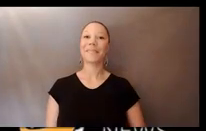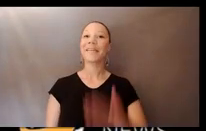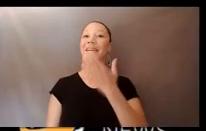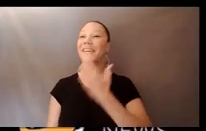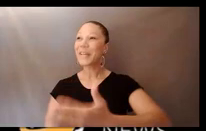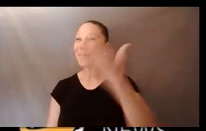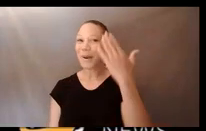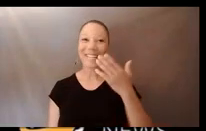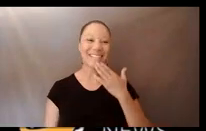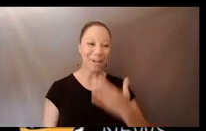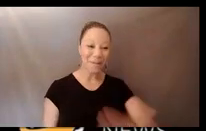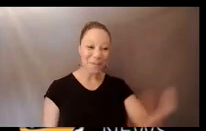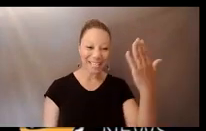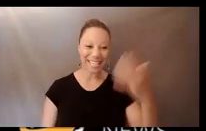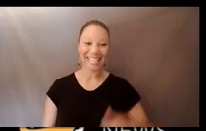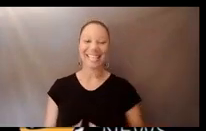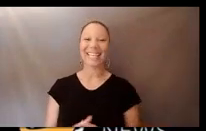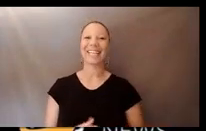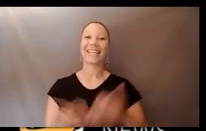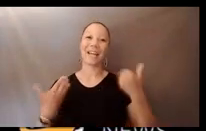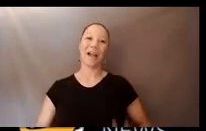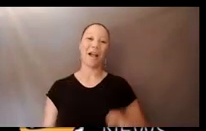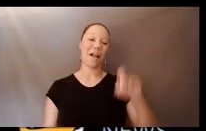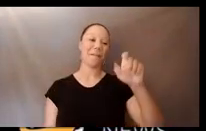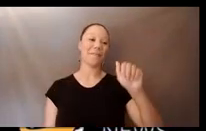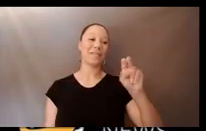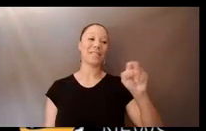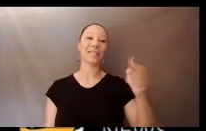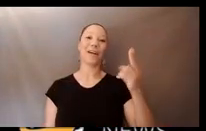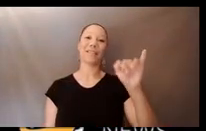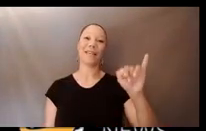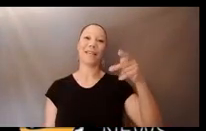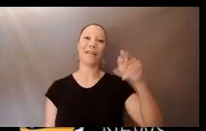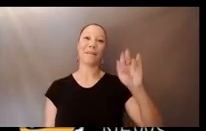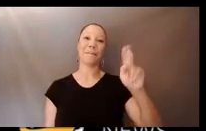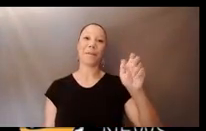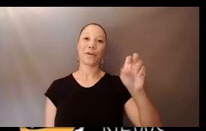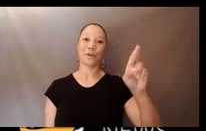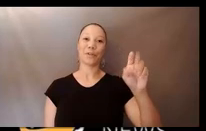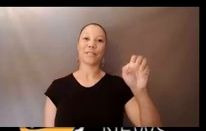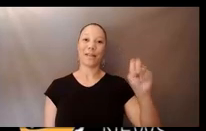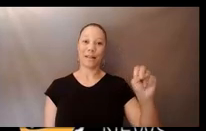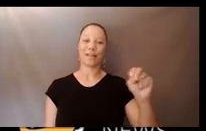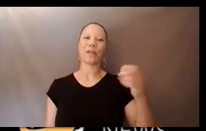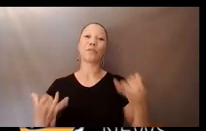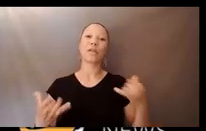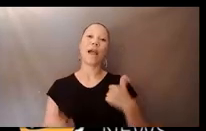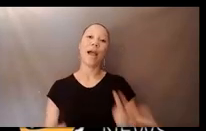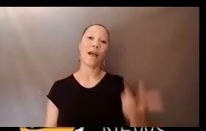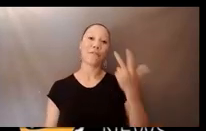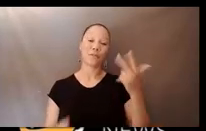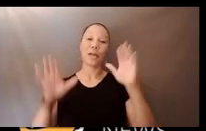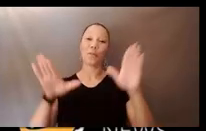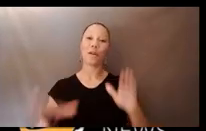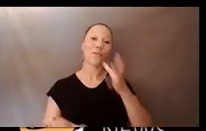Good morning. Good morning. So I'm Santi Pinkerton, and today with me I have three great ladies from the Elkhorn